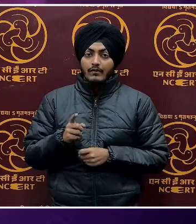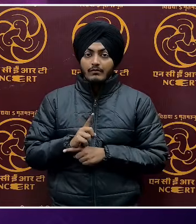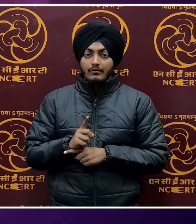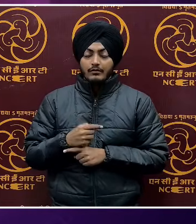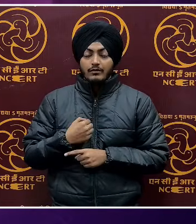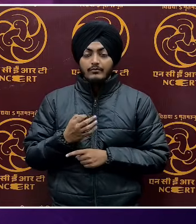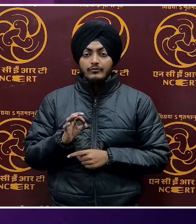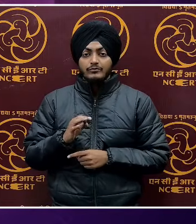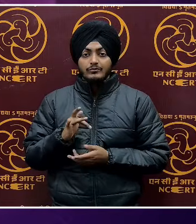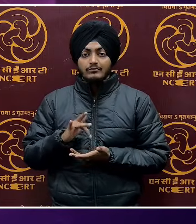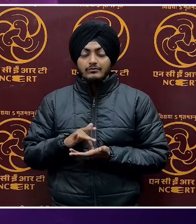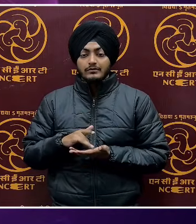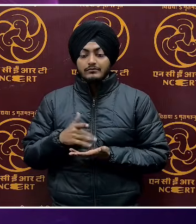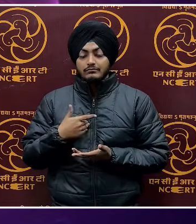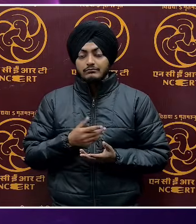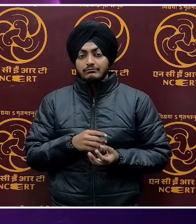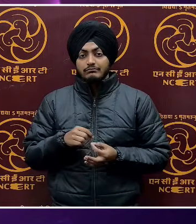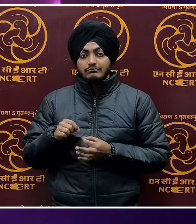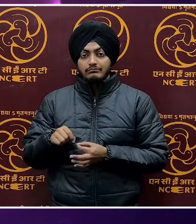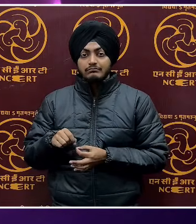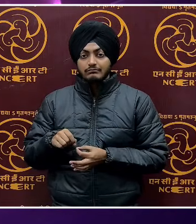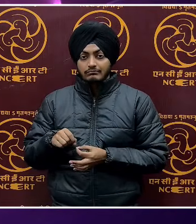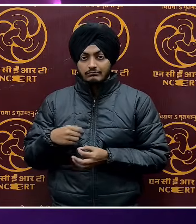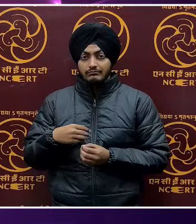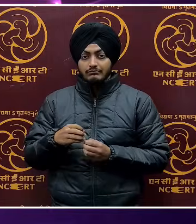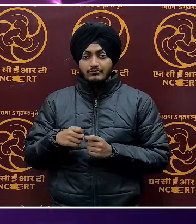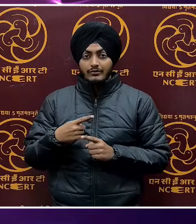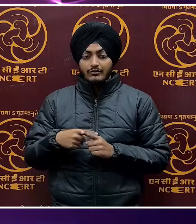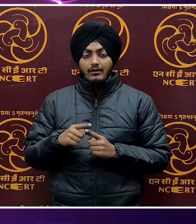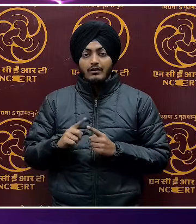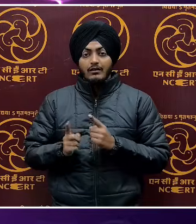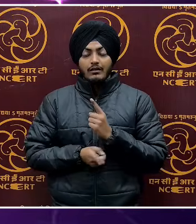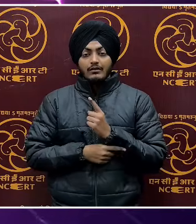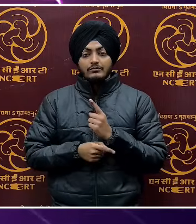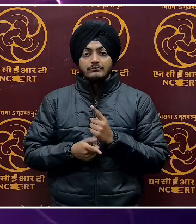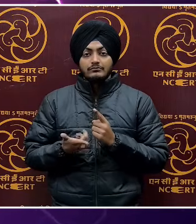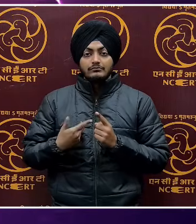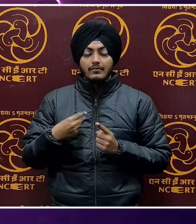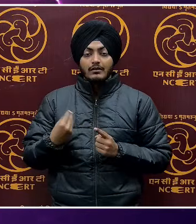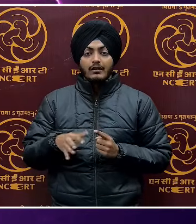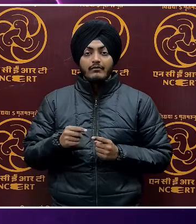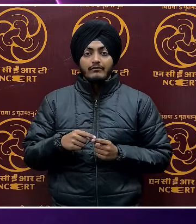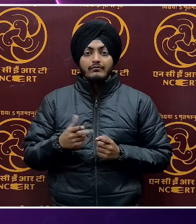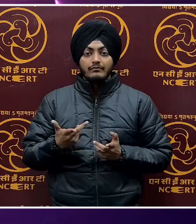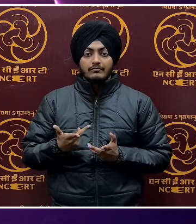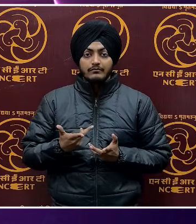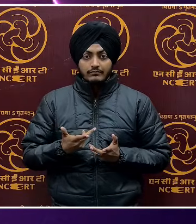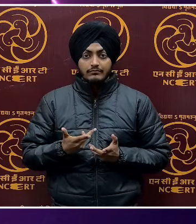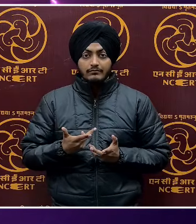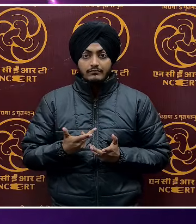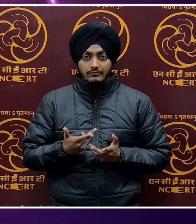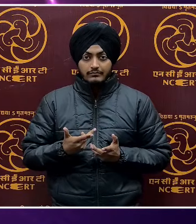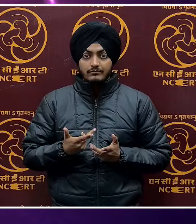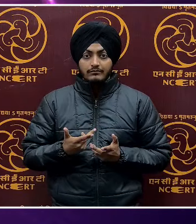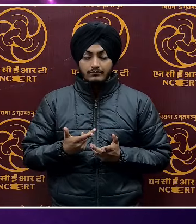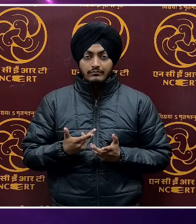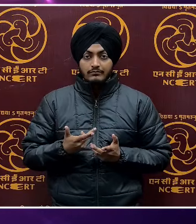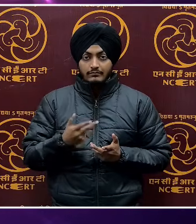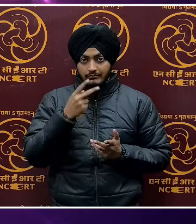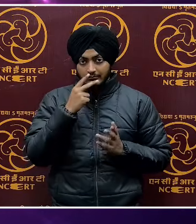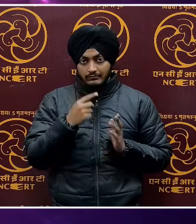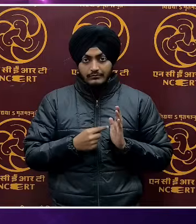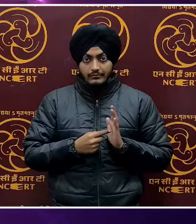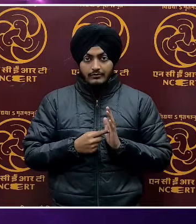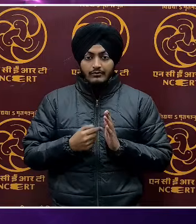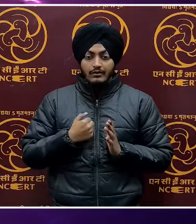school also, and we know that we carry the pencil in a box. And the last one is left, and the dash of clothes. What can it be? Well, I